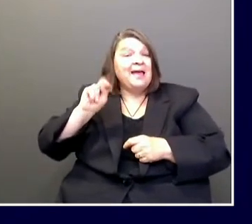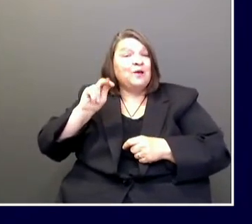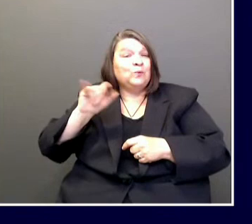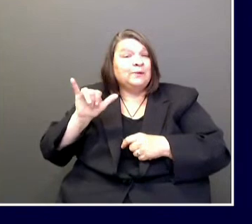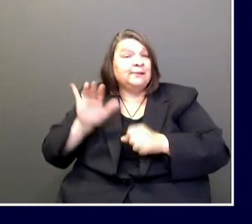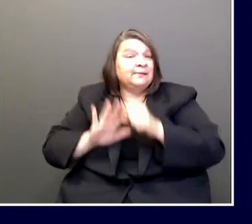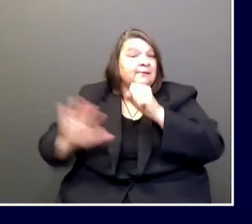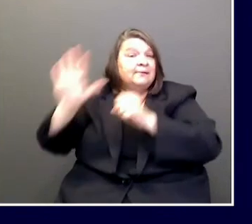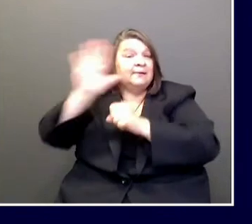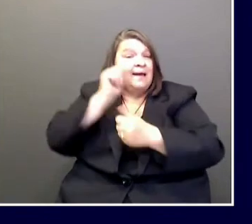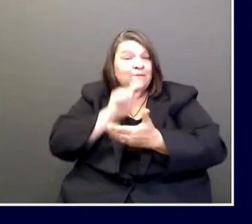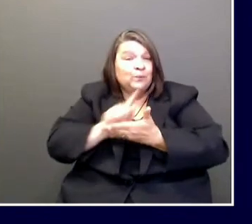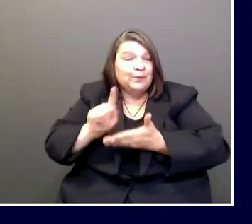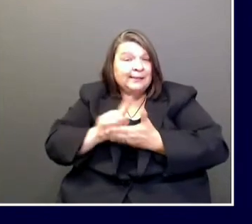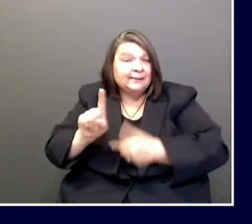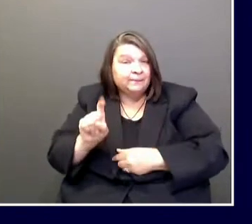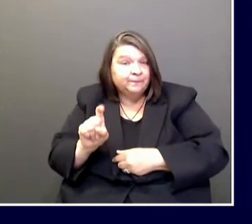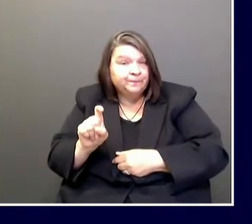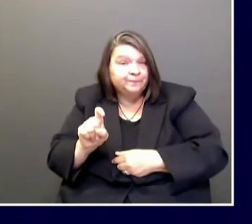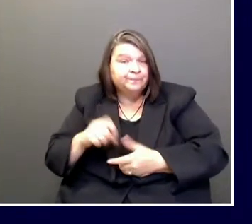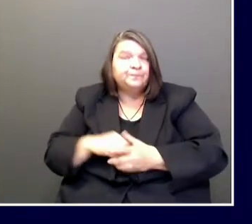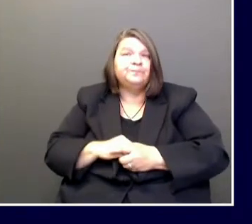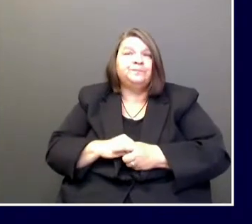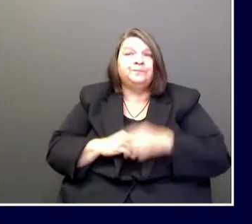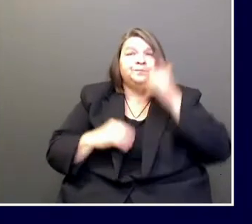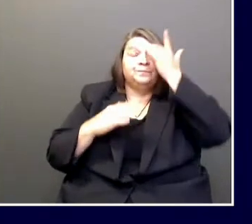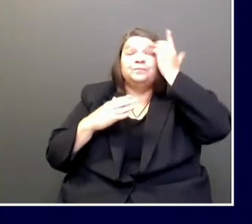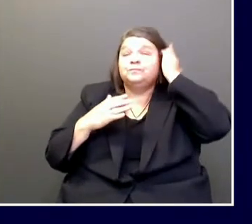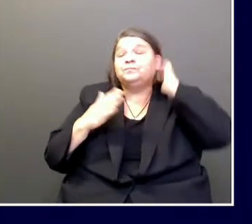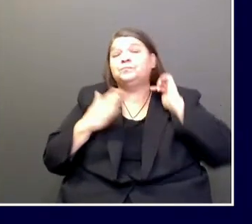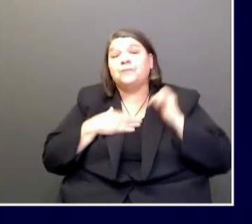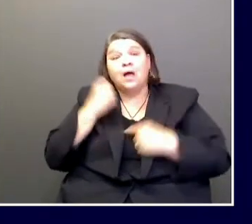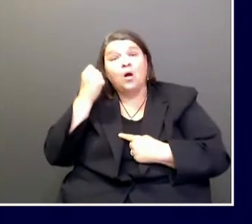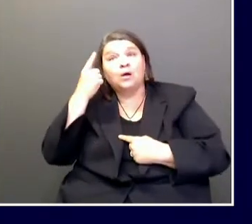CDC intends to keep updating their county map once a week.